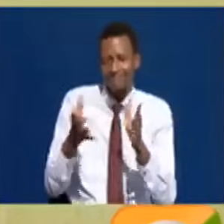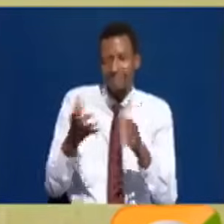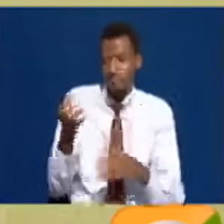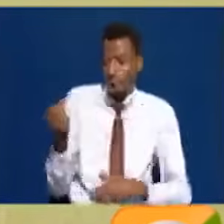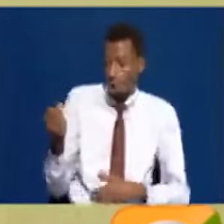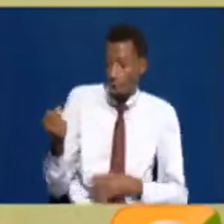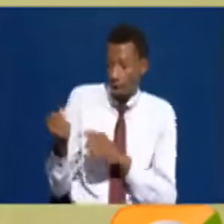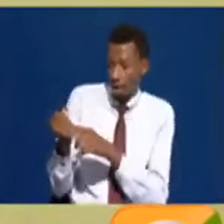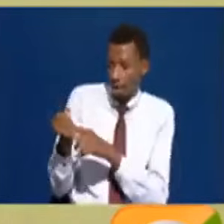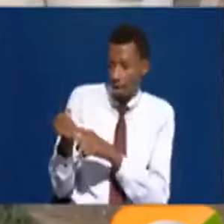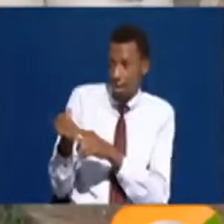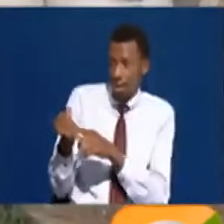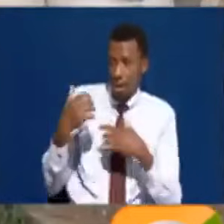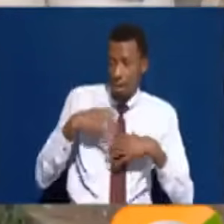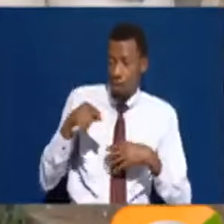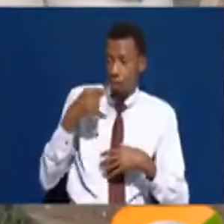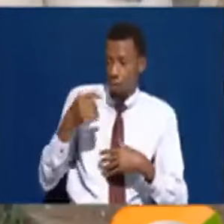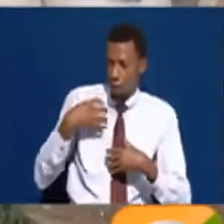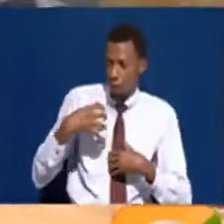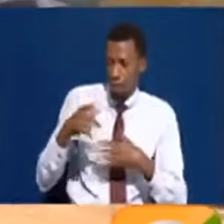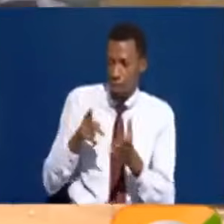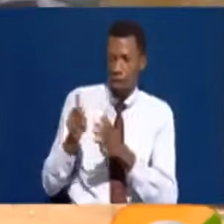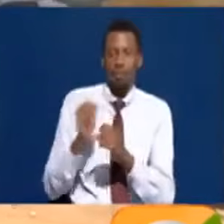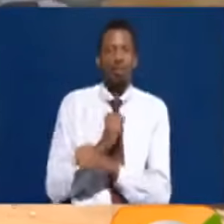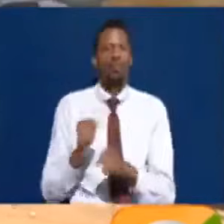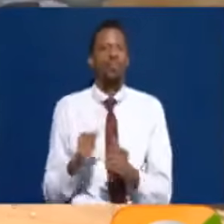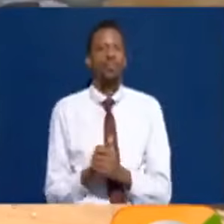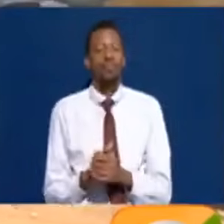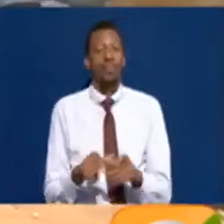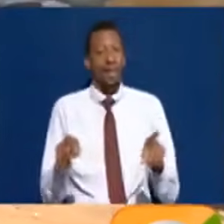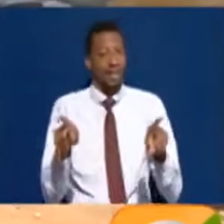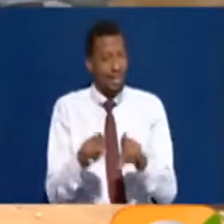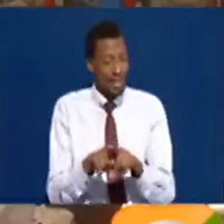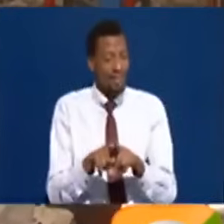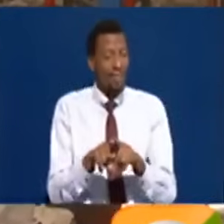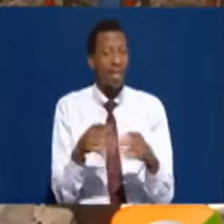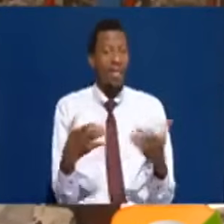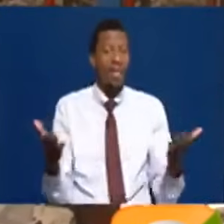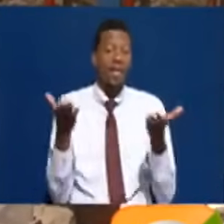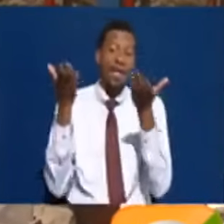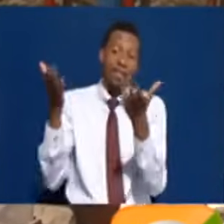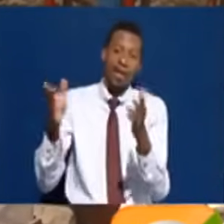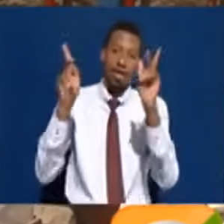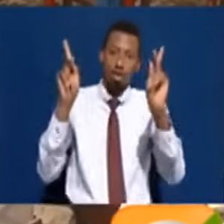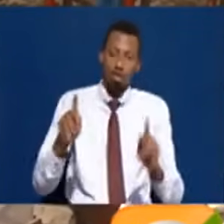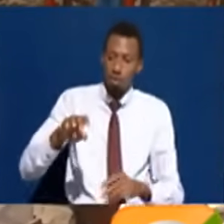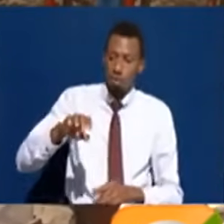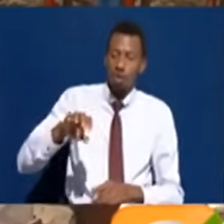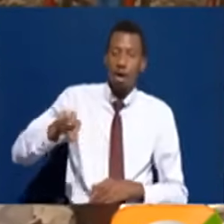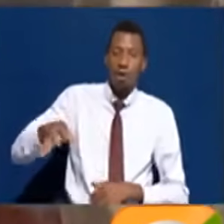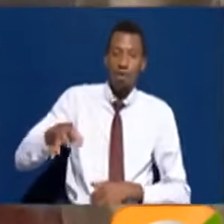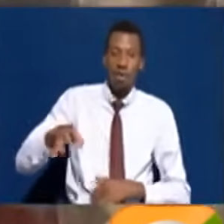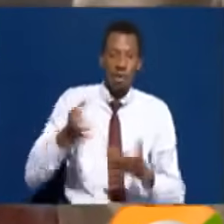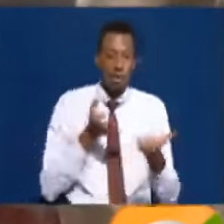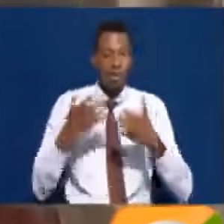wako na pesa hawanunui. The same situation prevails in Kisumu County. Here, traders tell of the woes of trying